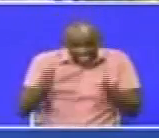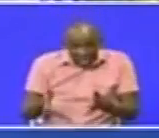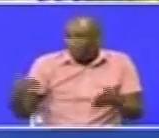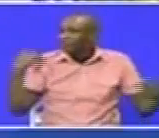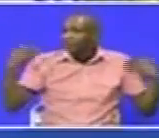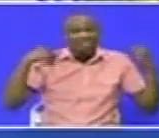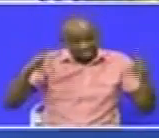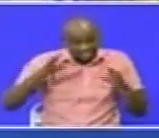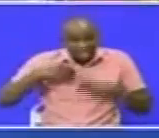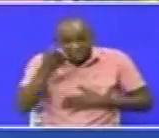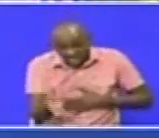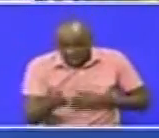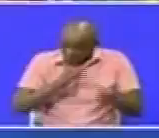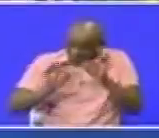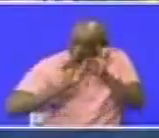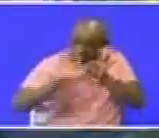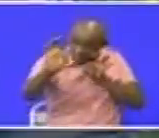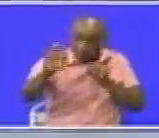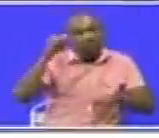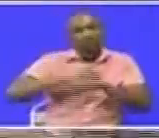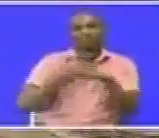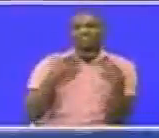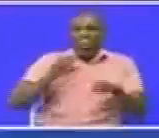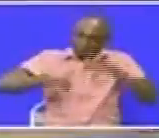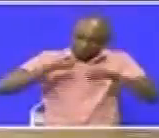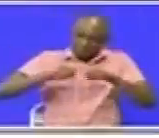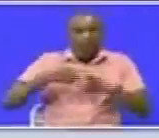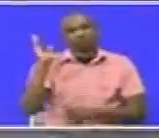juu hata nikiwapata kwa njia, mimi nitawapita straight kaa nimeenda.